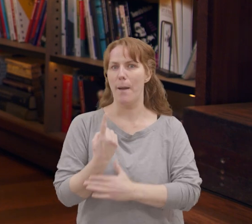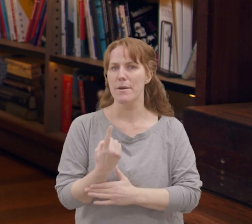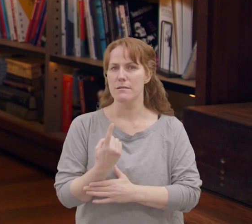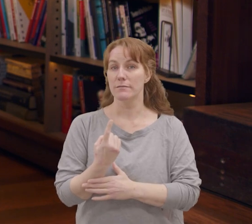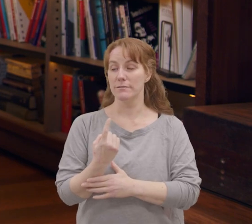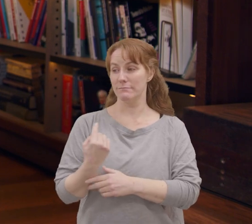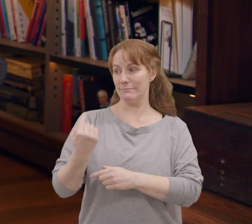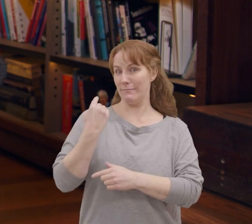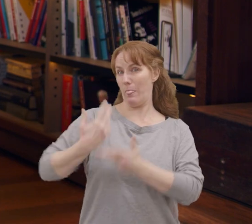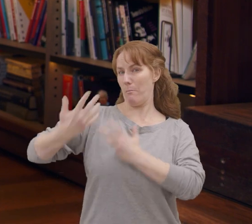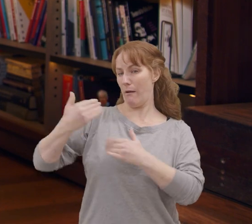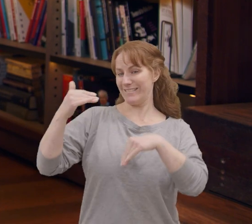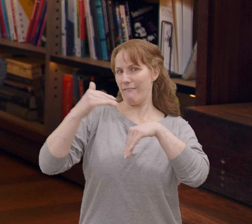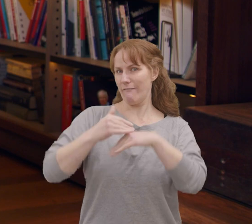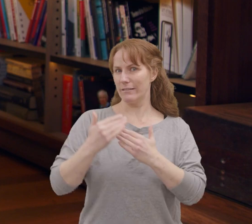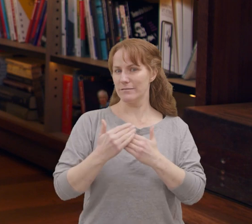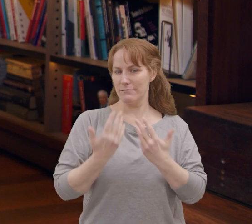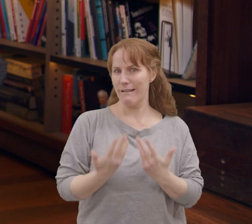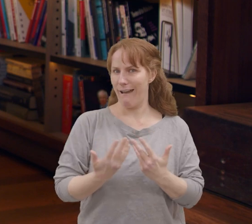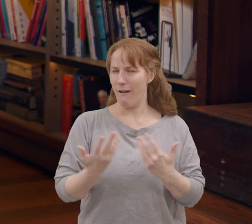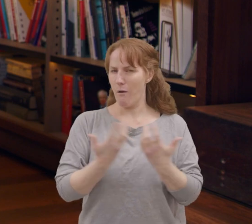them in the past and how that affects them now.